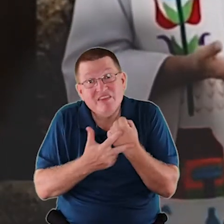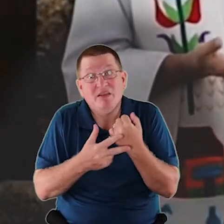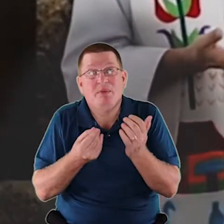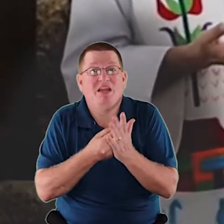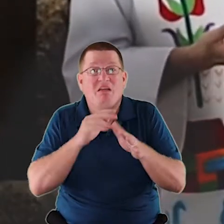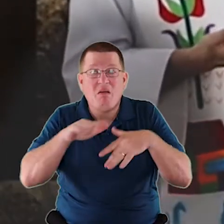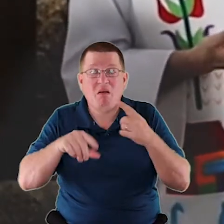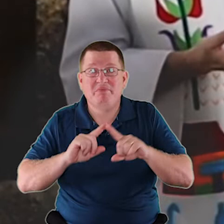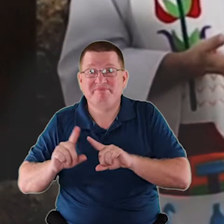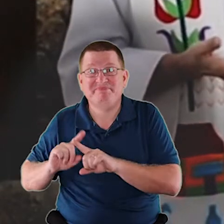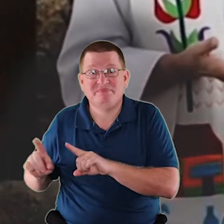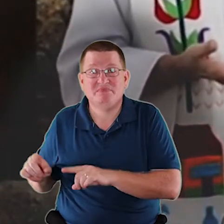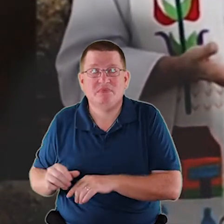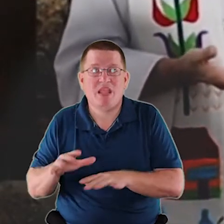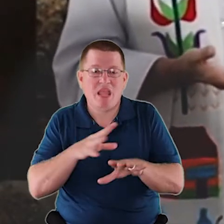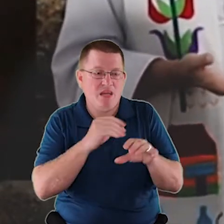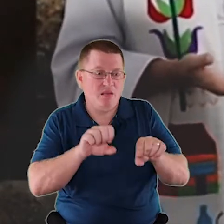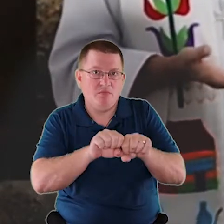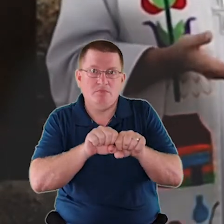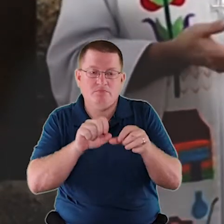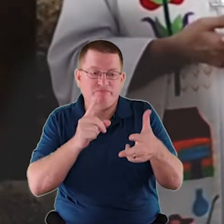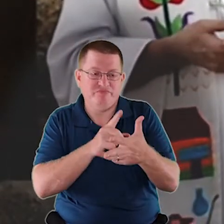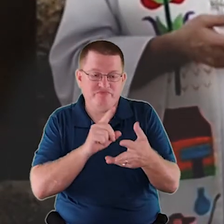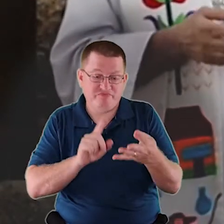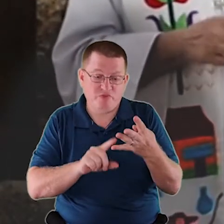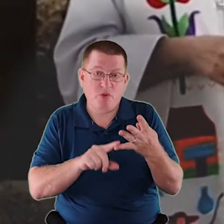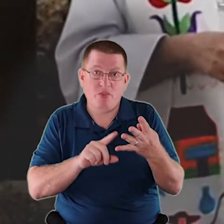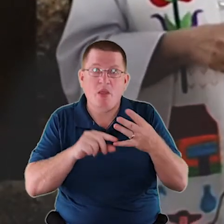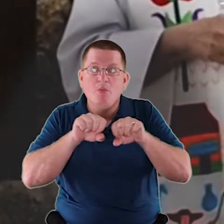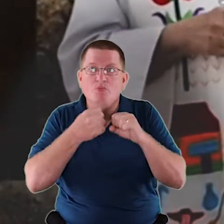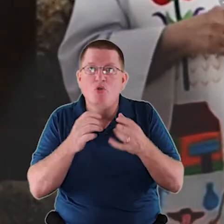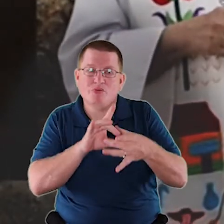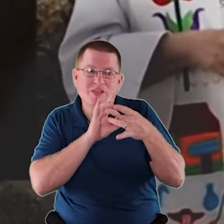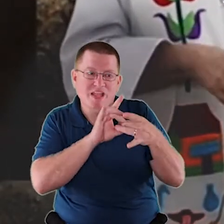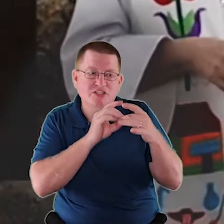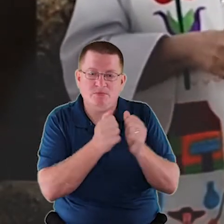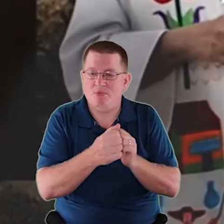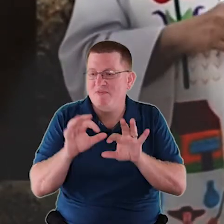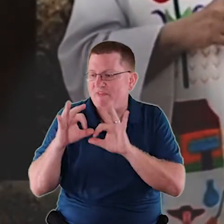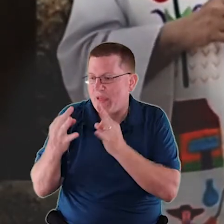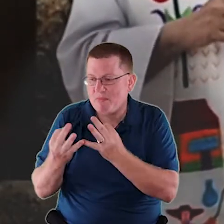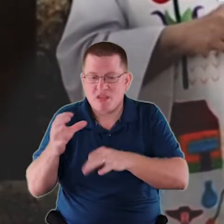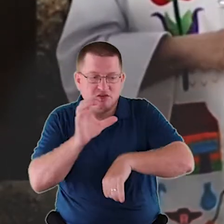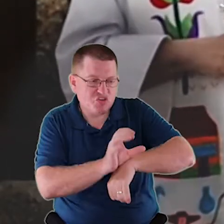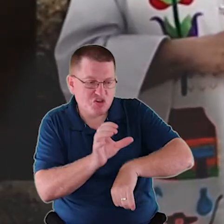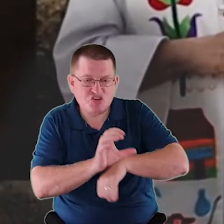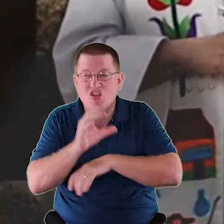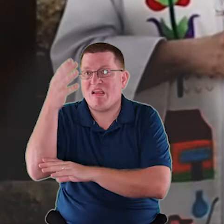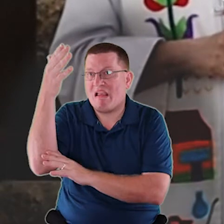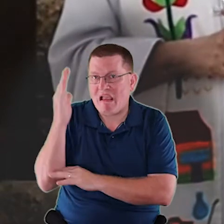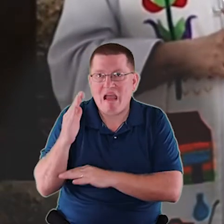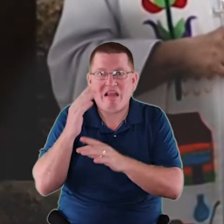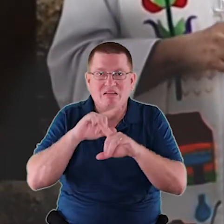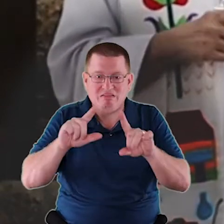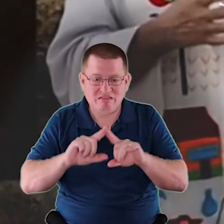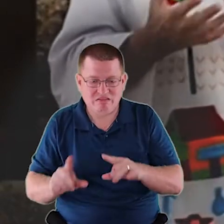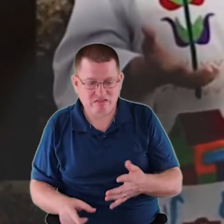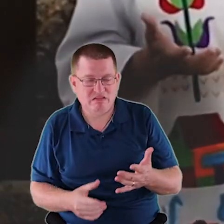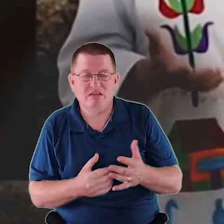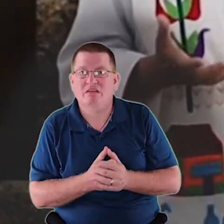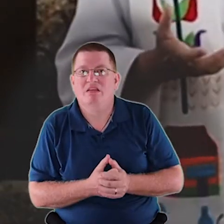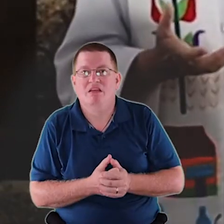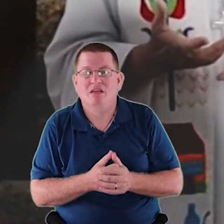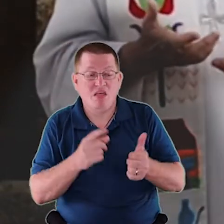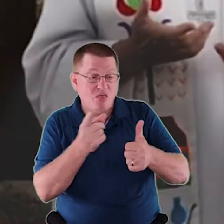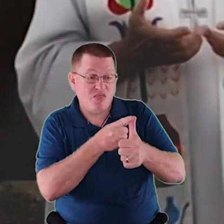money. And broken relationships with family, with church, with God. The